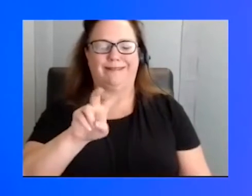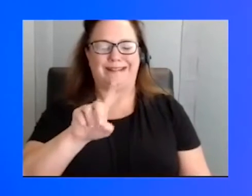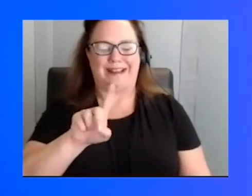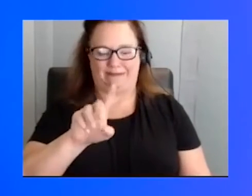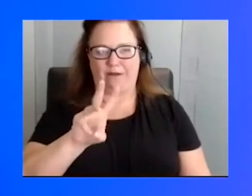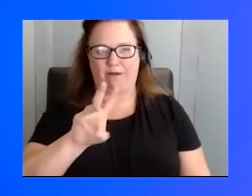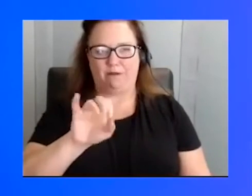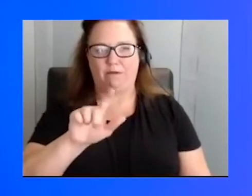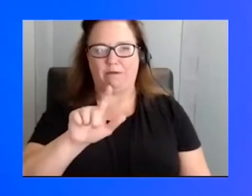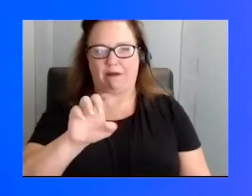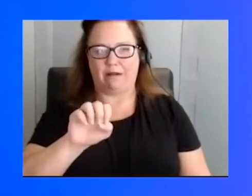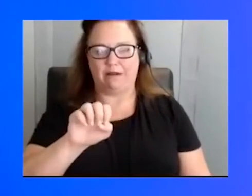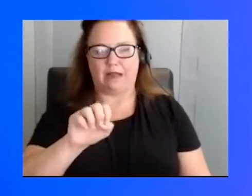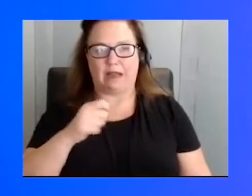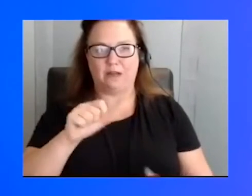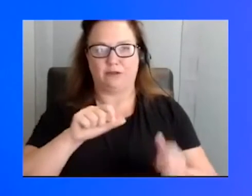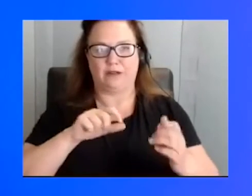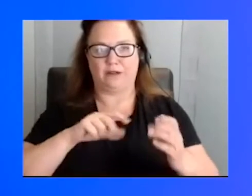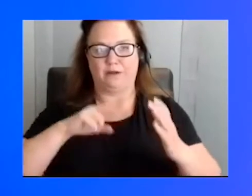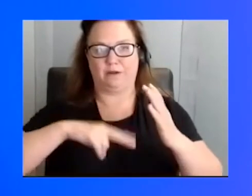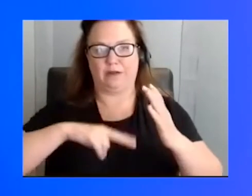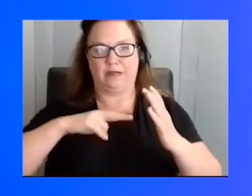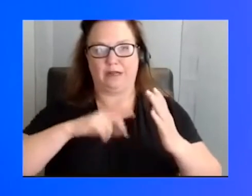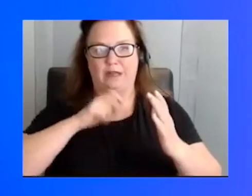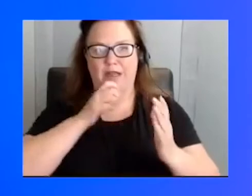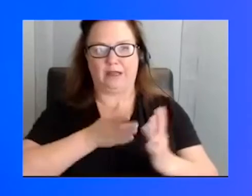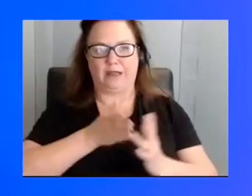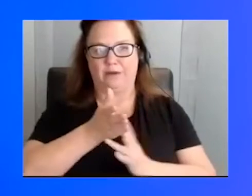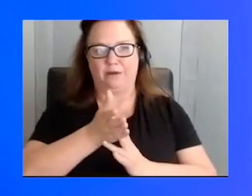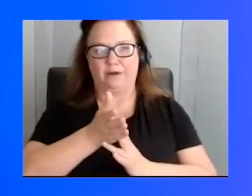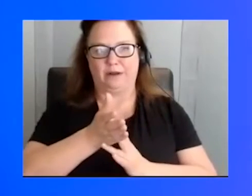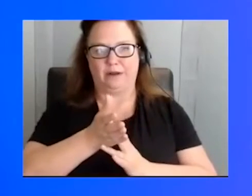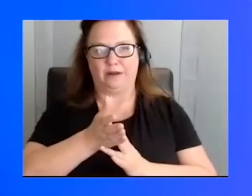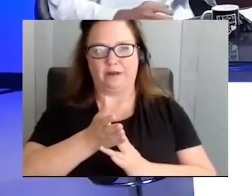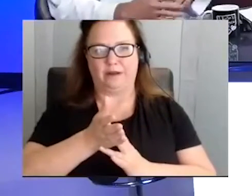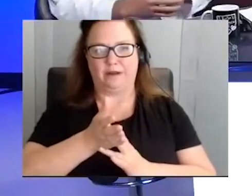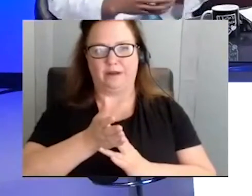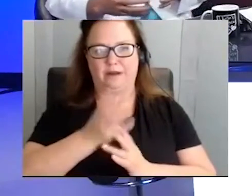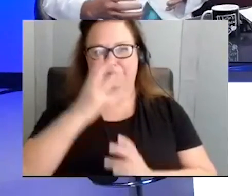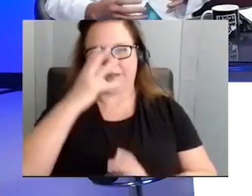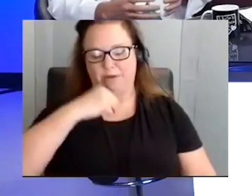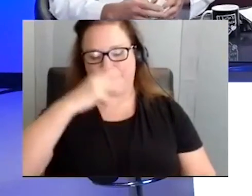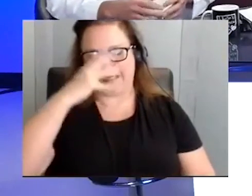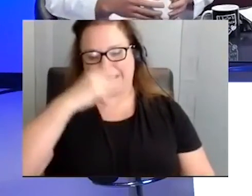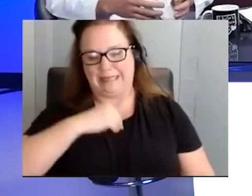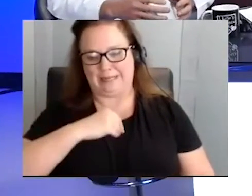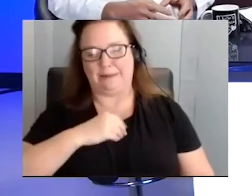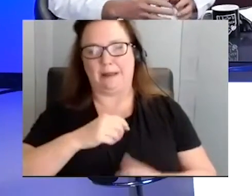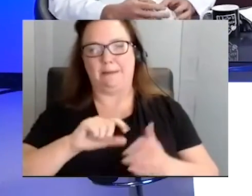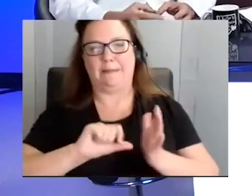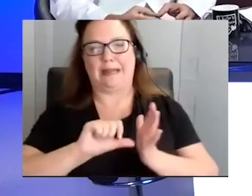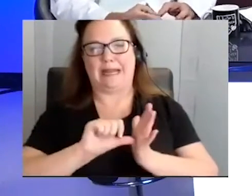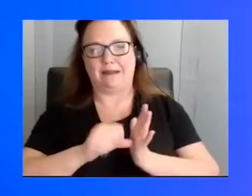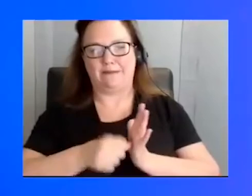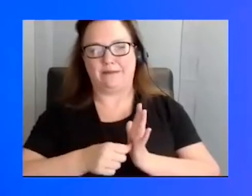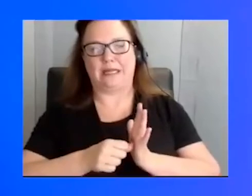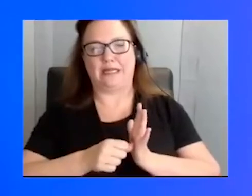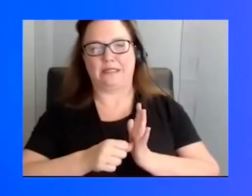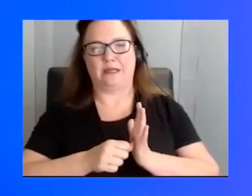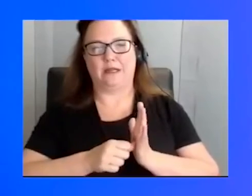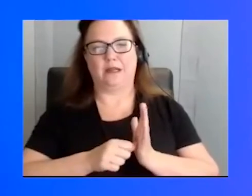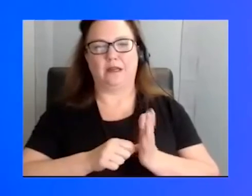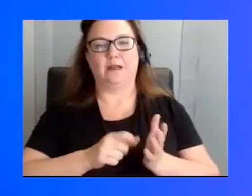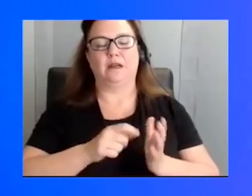I tried to read it. I didn't get through it. It was putting me to sleep. But what it did emphasize is certain proportions of the